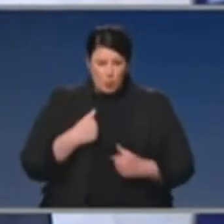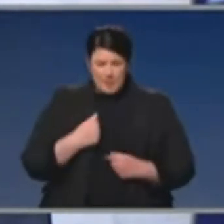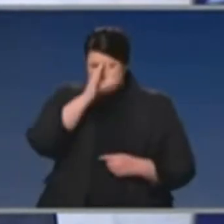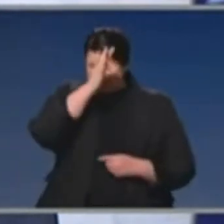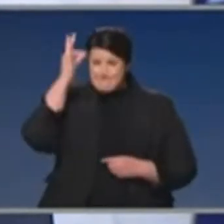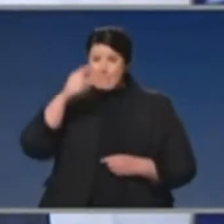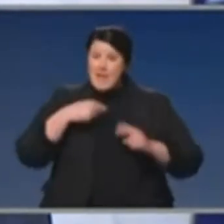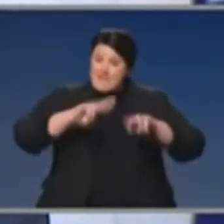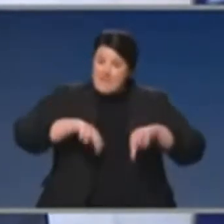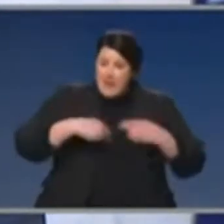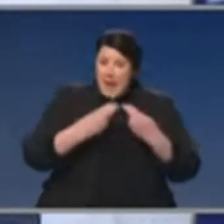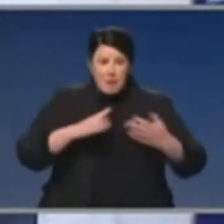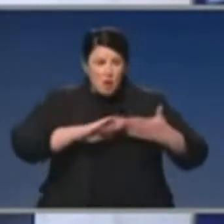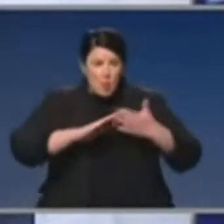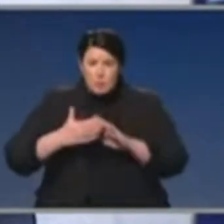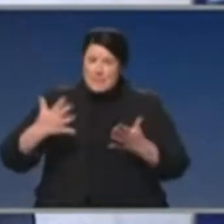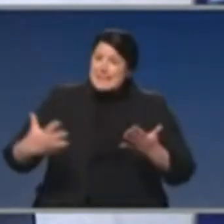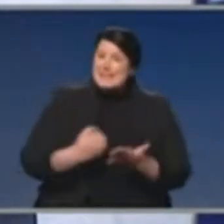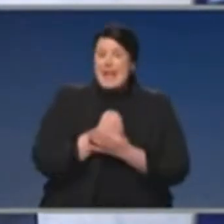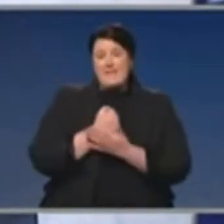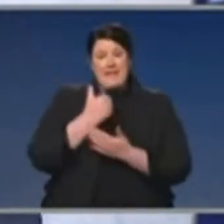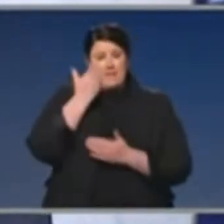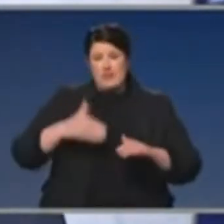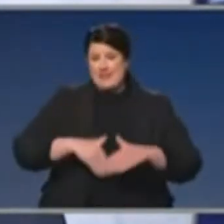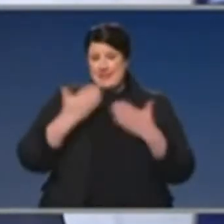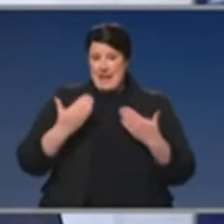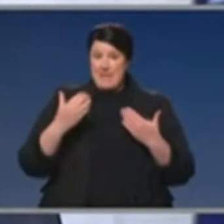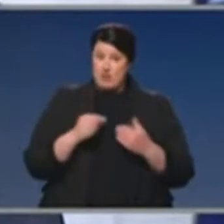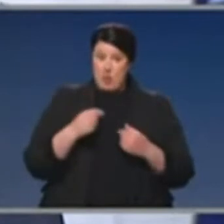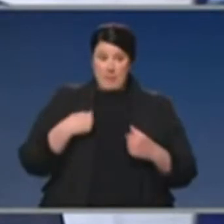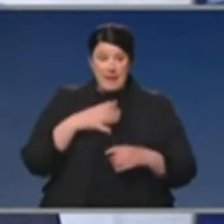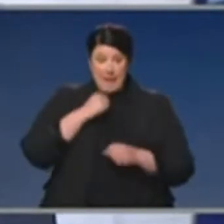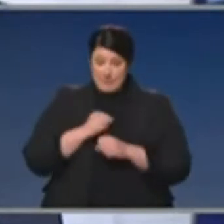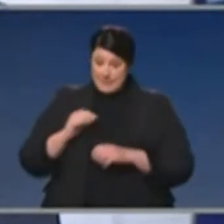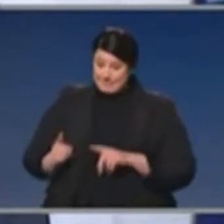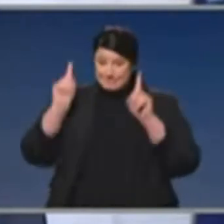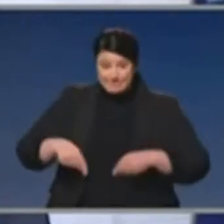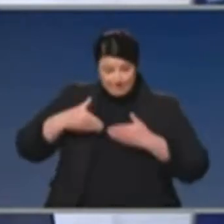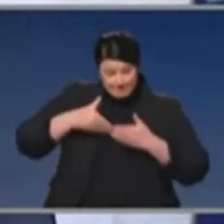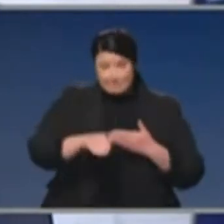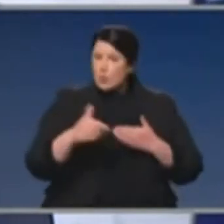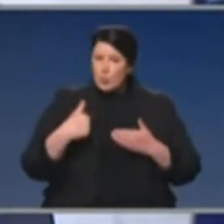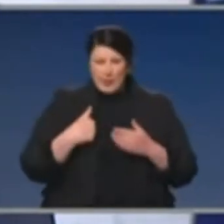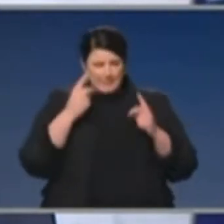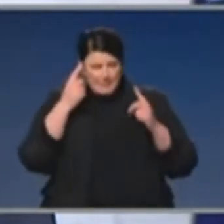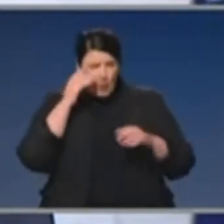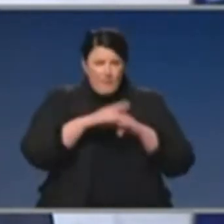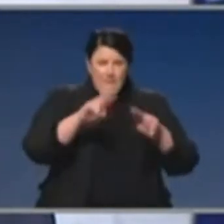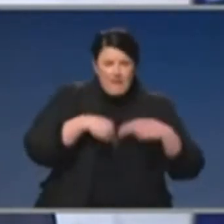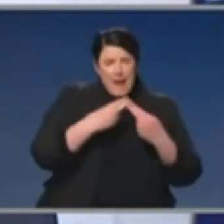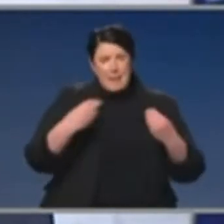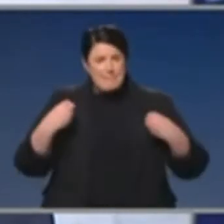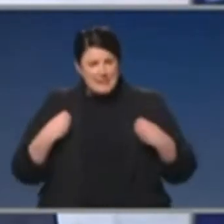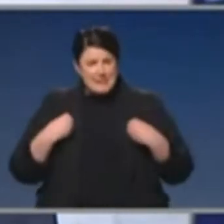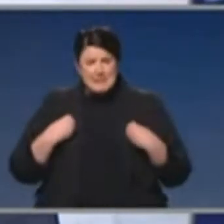and our communities safe every day since we've been elected. And for a number of years, obviously the Prime Minister and I have worked very